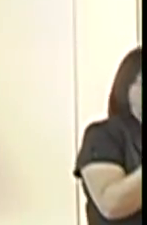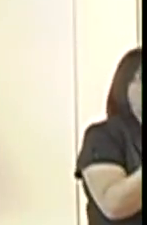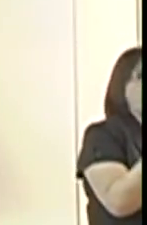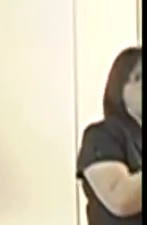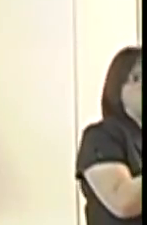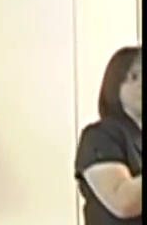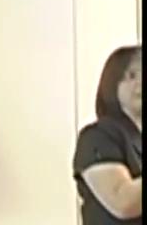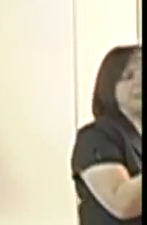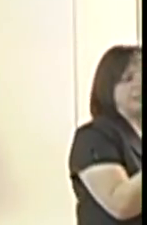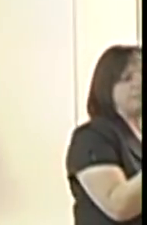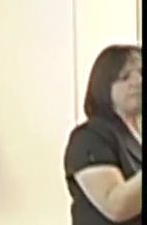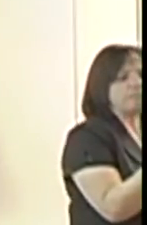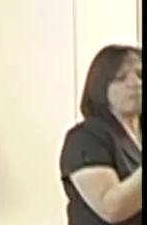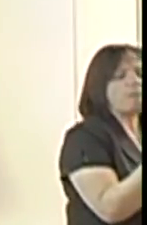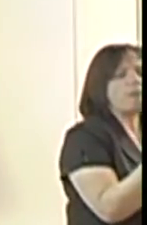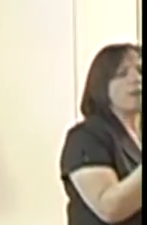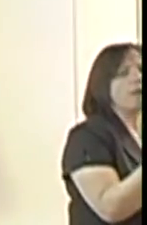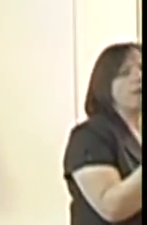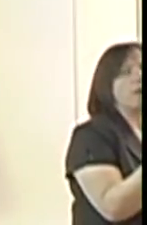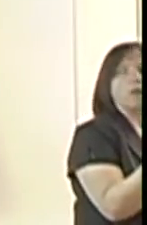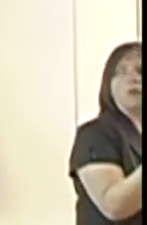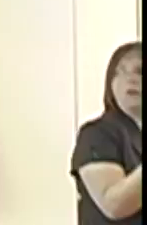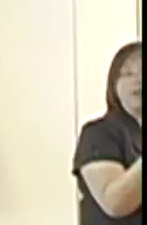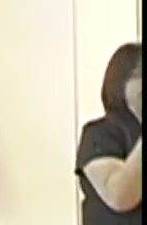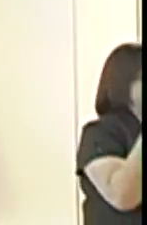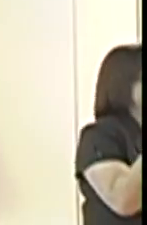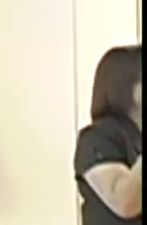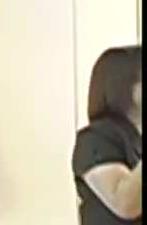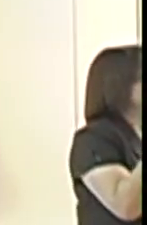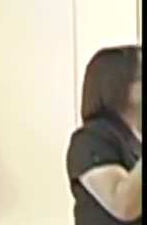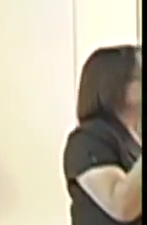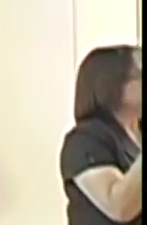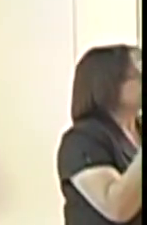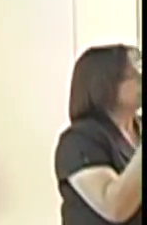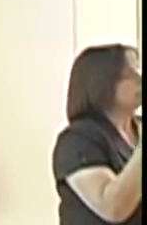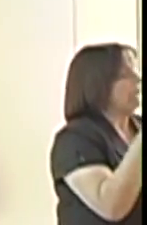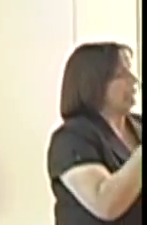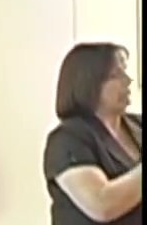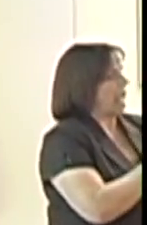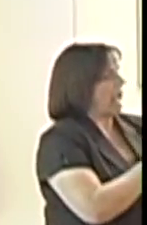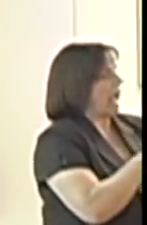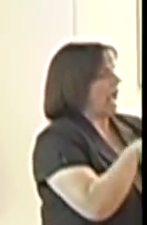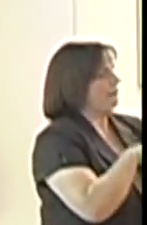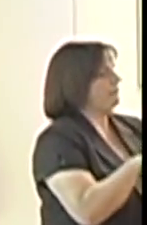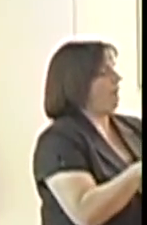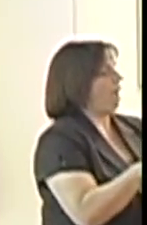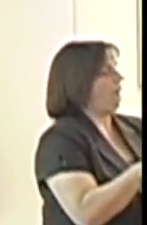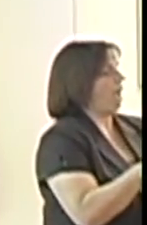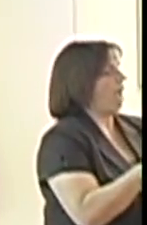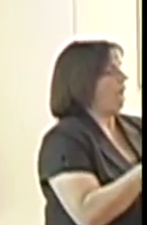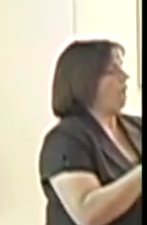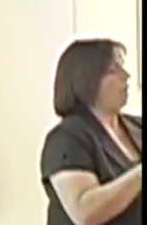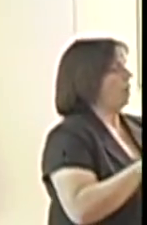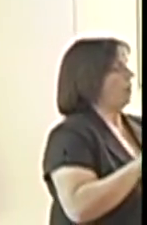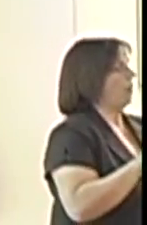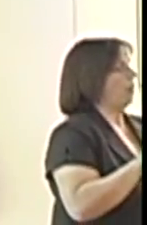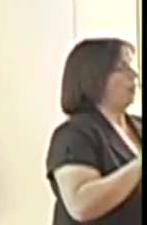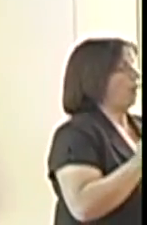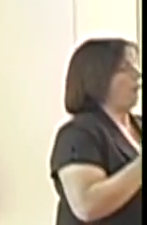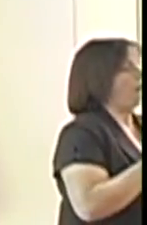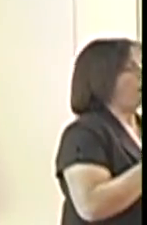other ways too. So if we looked at when children omit activity from a